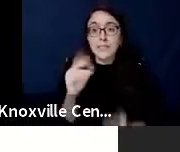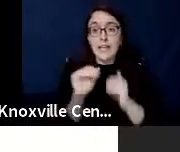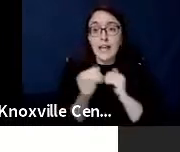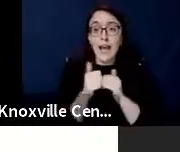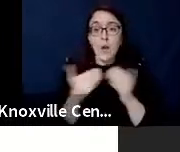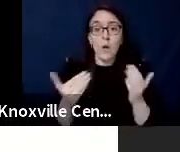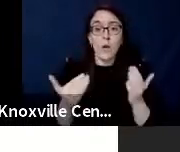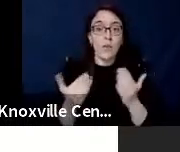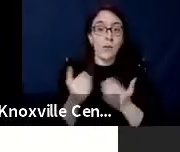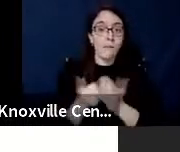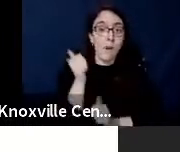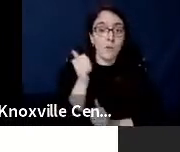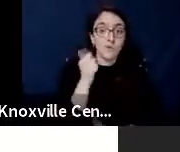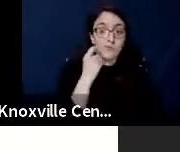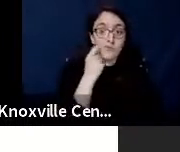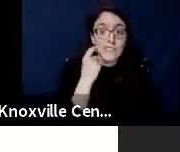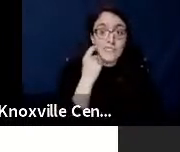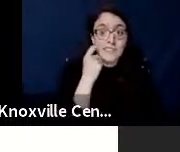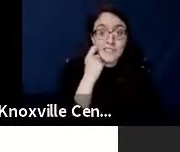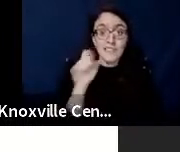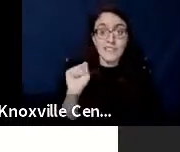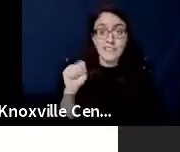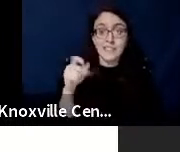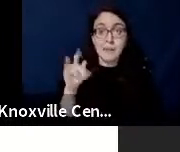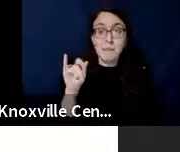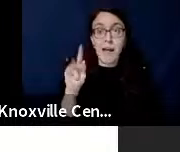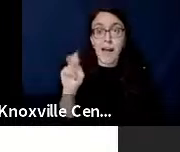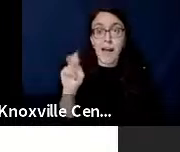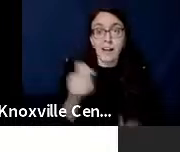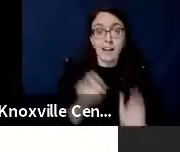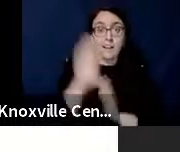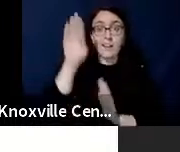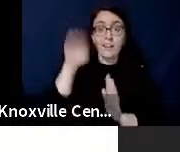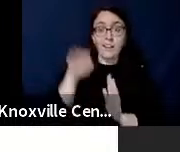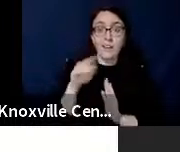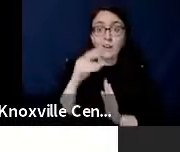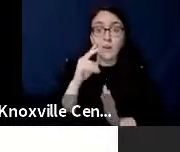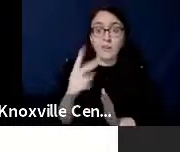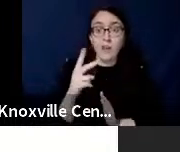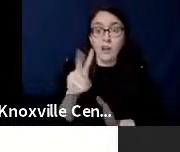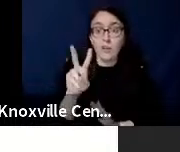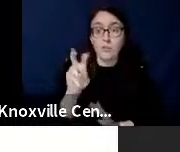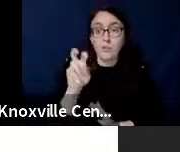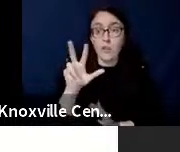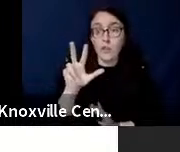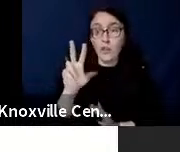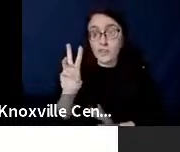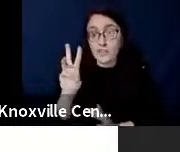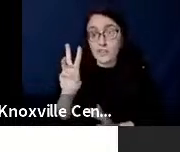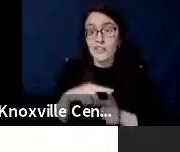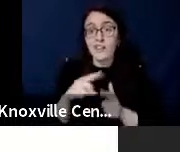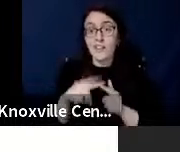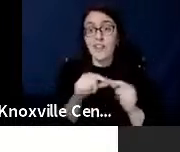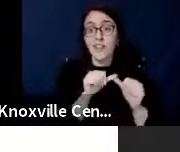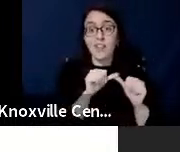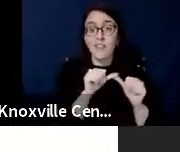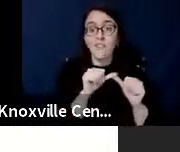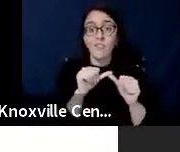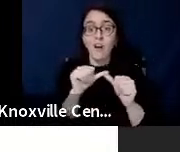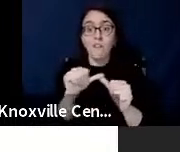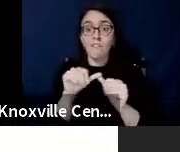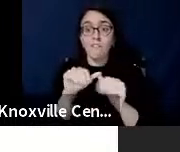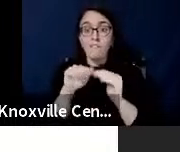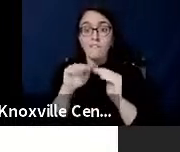recent spike, which we got to 236, leveled off, and then have